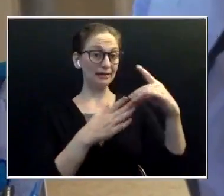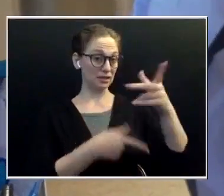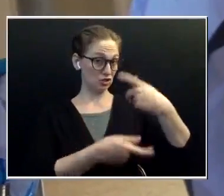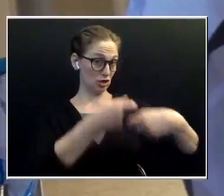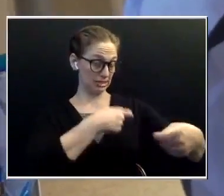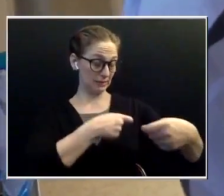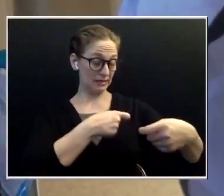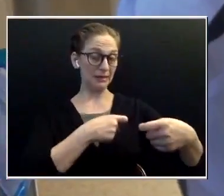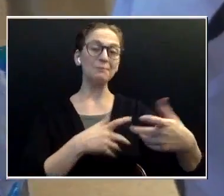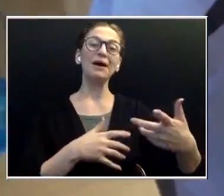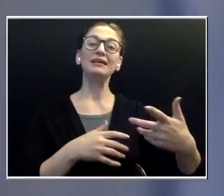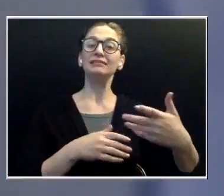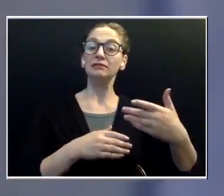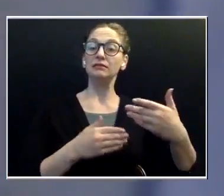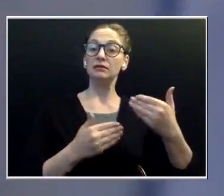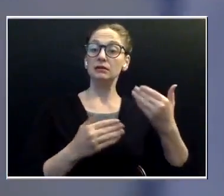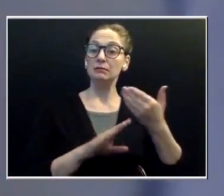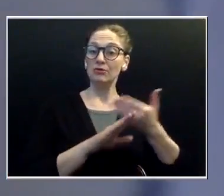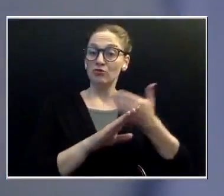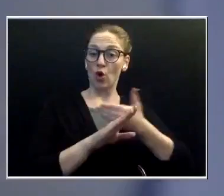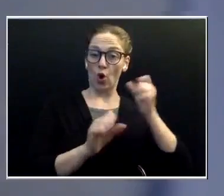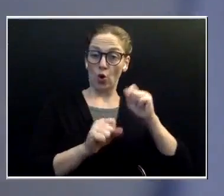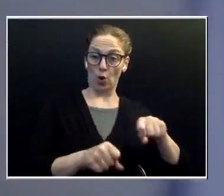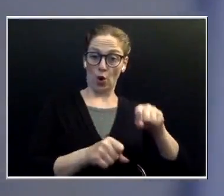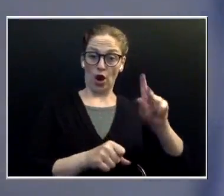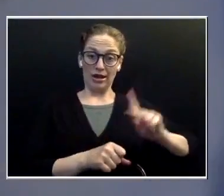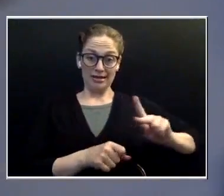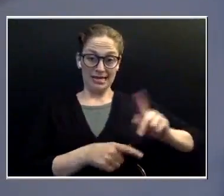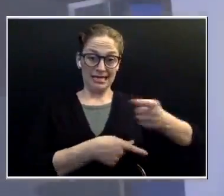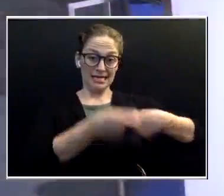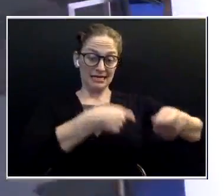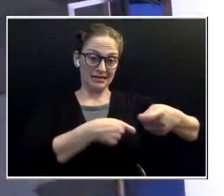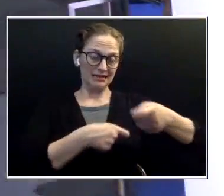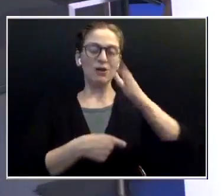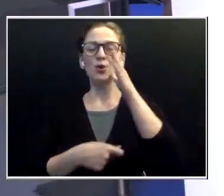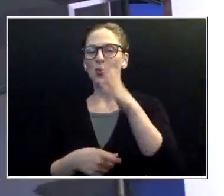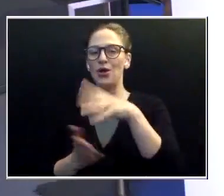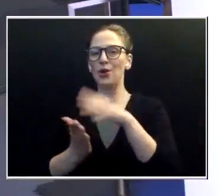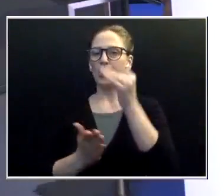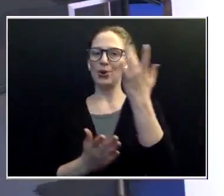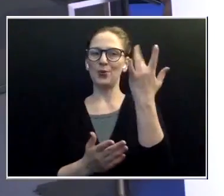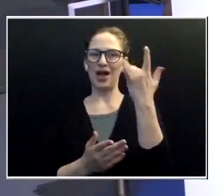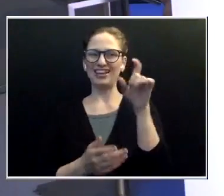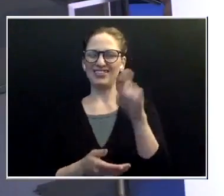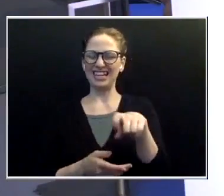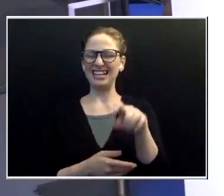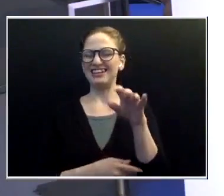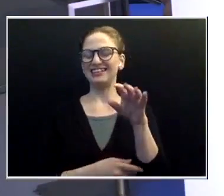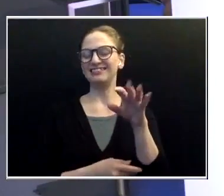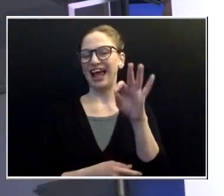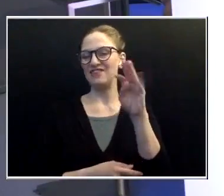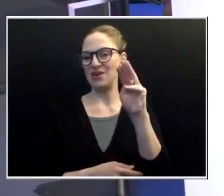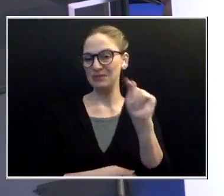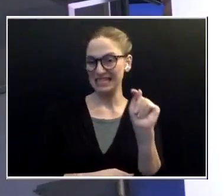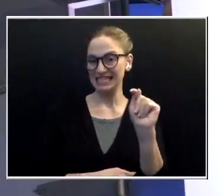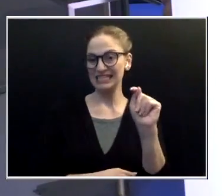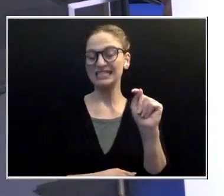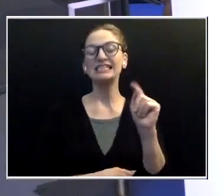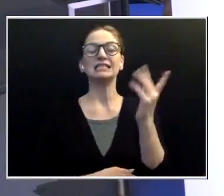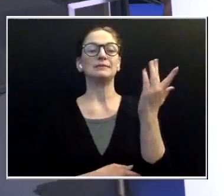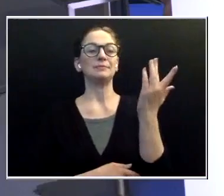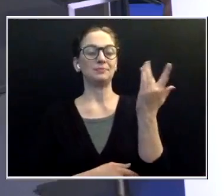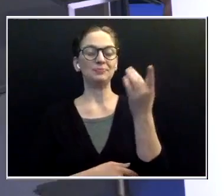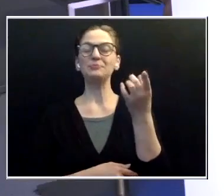why you needed the fecal transplant in the first place. Courtney needed it to treat a reoccurring C. diff infection. Before we jump into